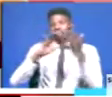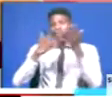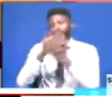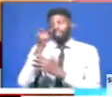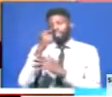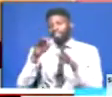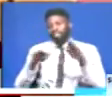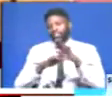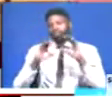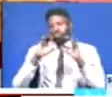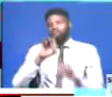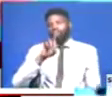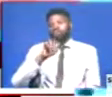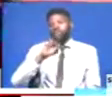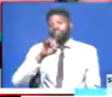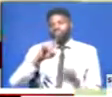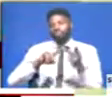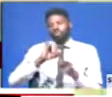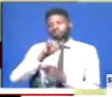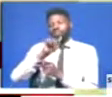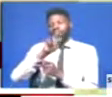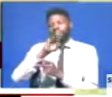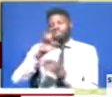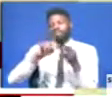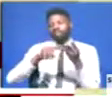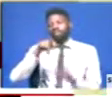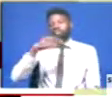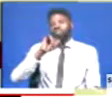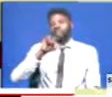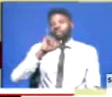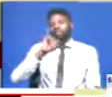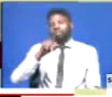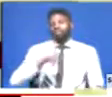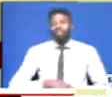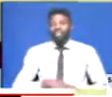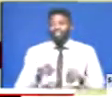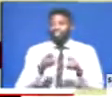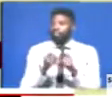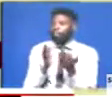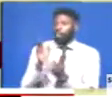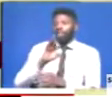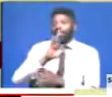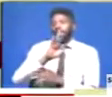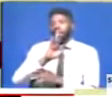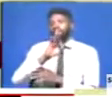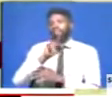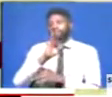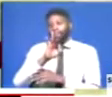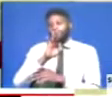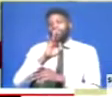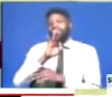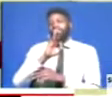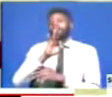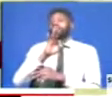Mokua, James Ontere and Phillip Maiyo. Meanwhile, reigning FKF Premier League champions Tusker FC